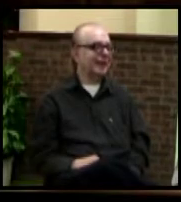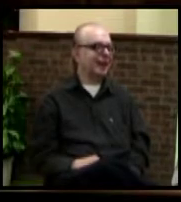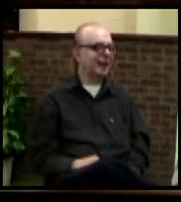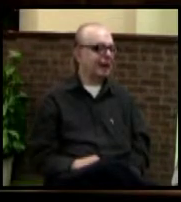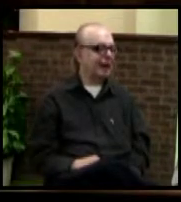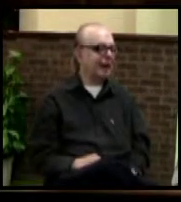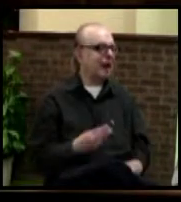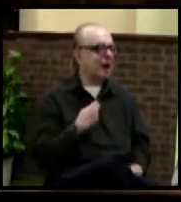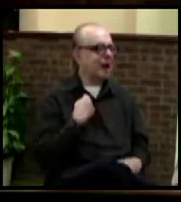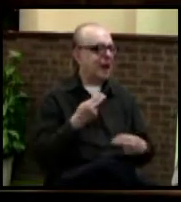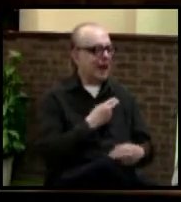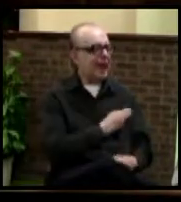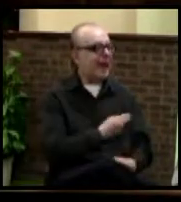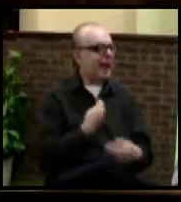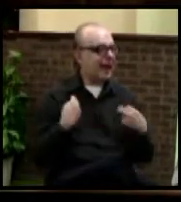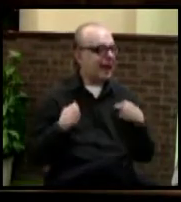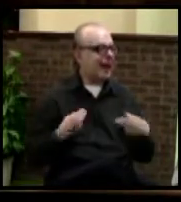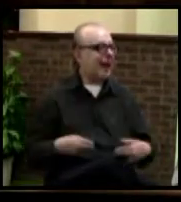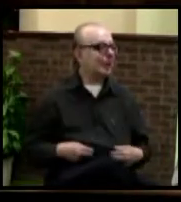a healthy disagreement,